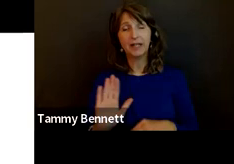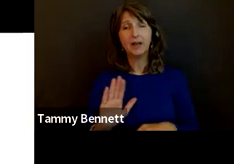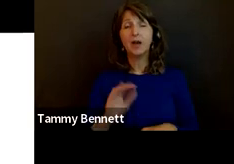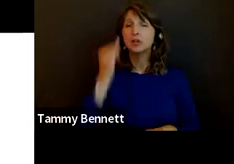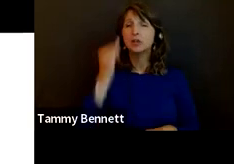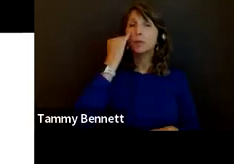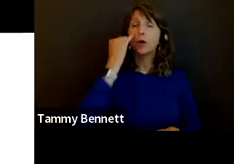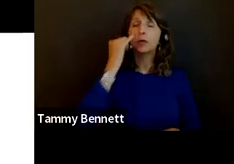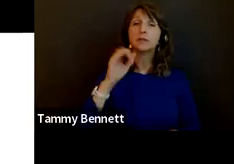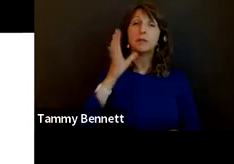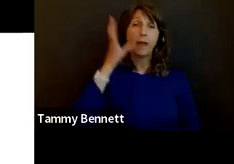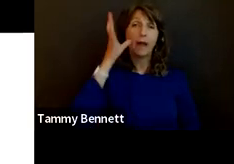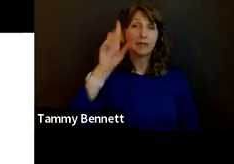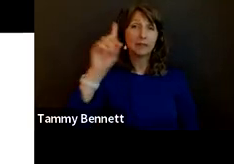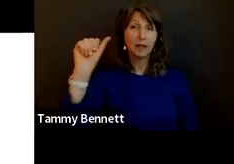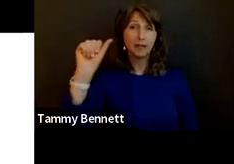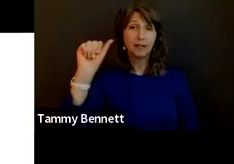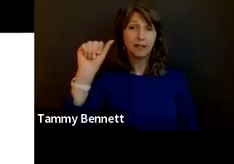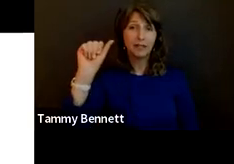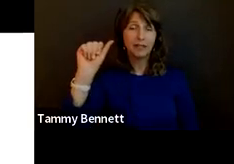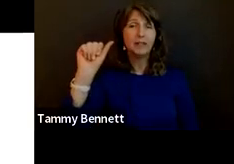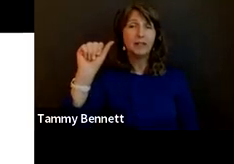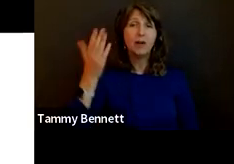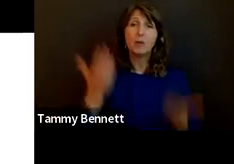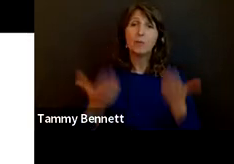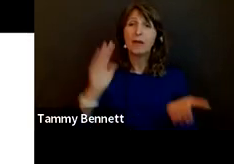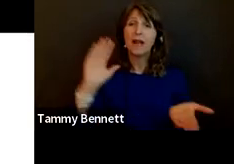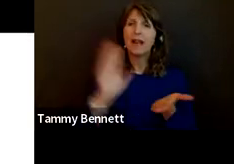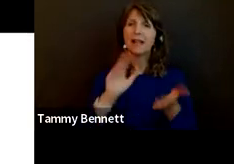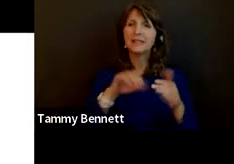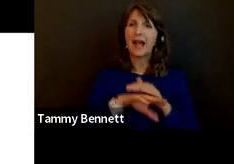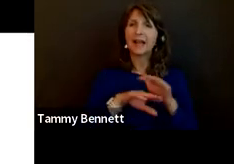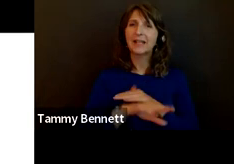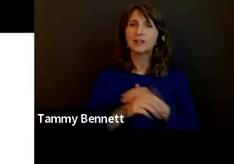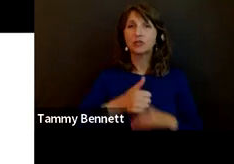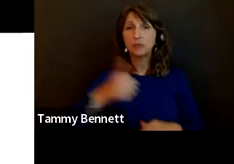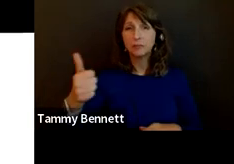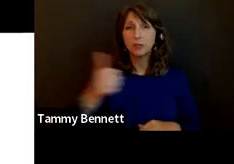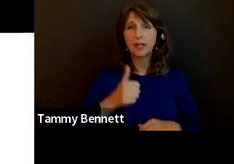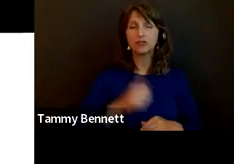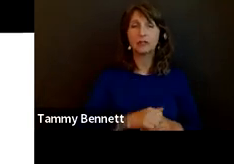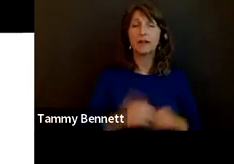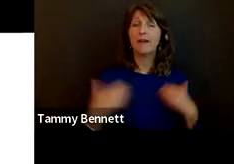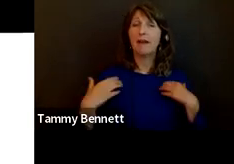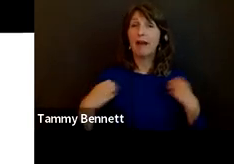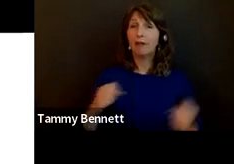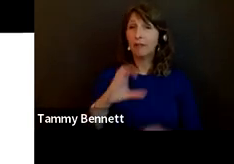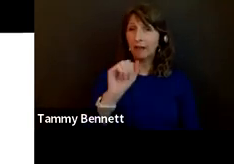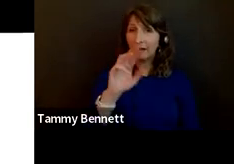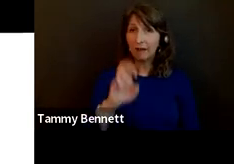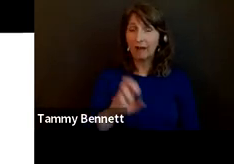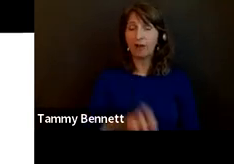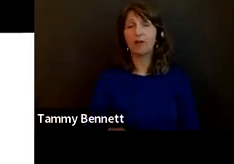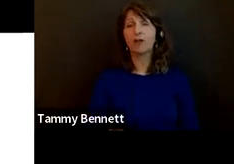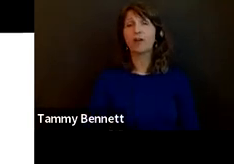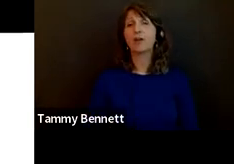disabled parents, they likely have little access to transportation, healthcare, even grocery shopping. You don't need to be poor to experience this, just have a disability in